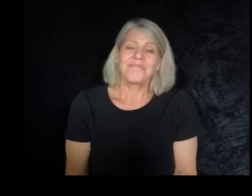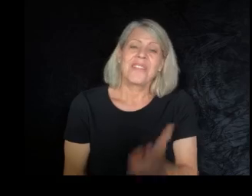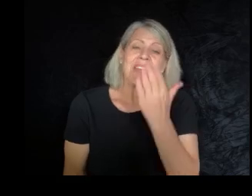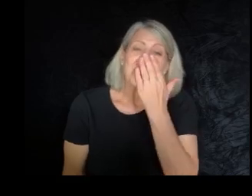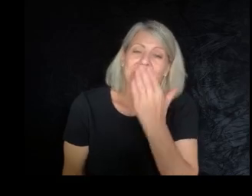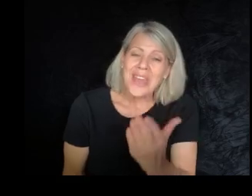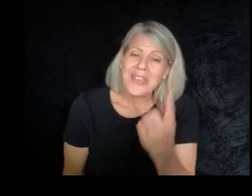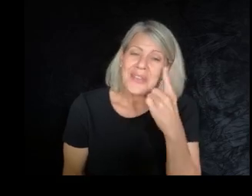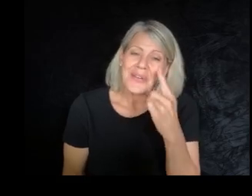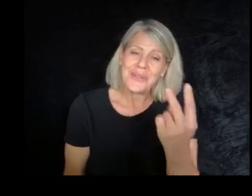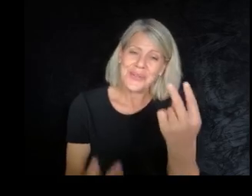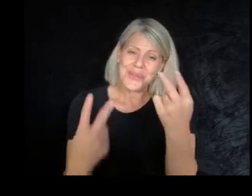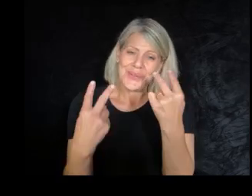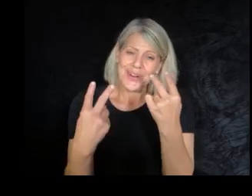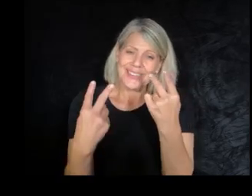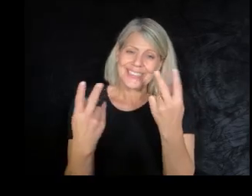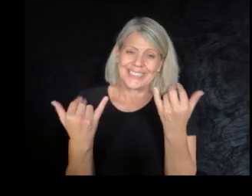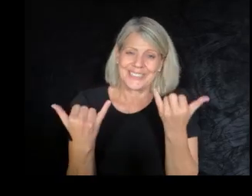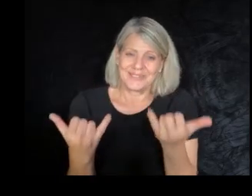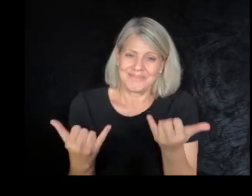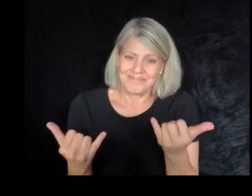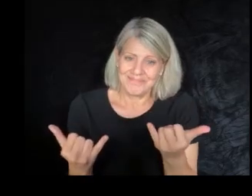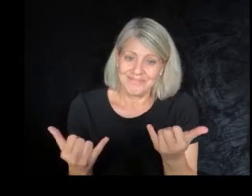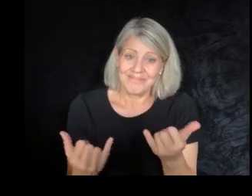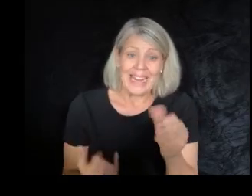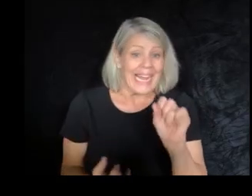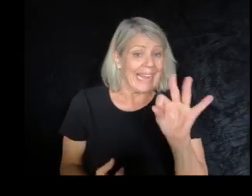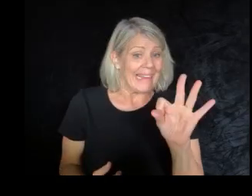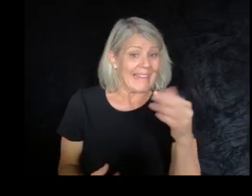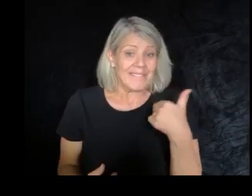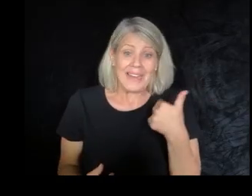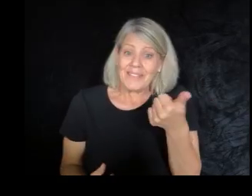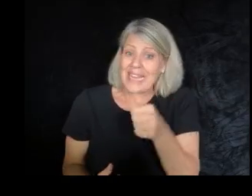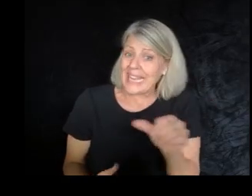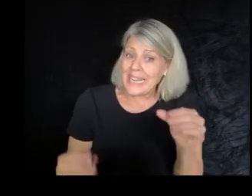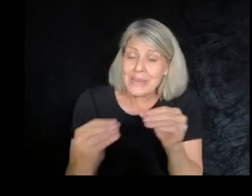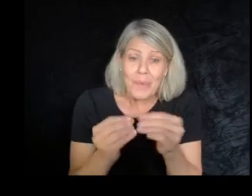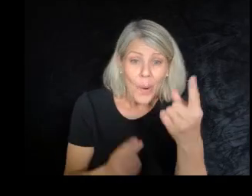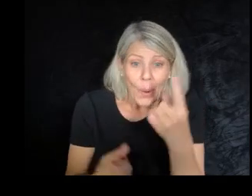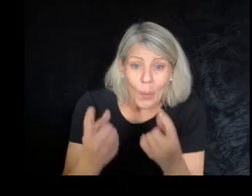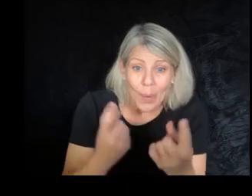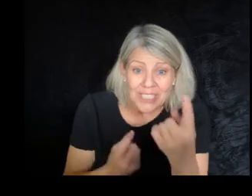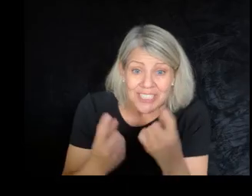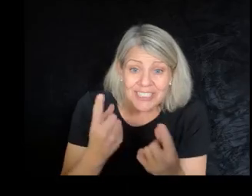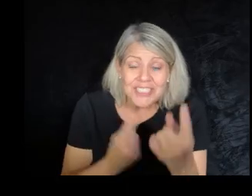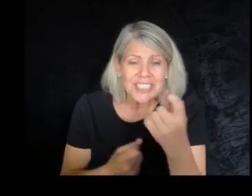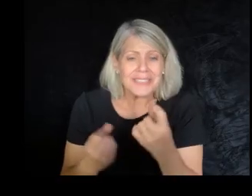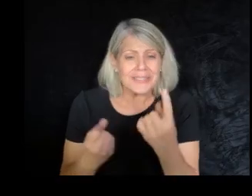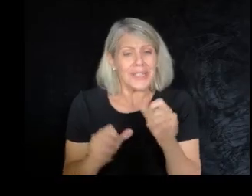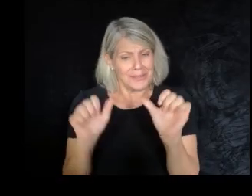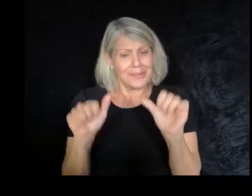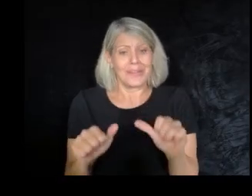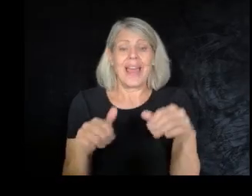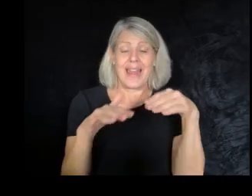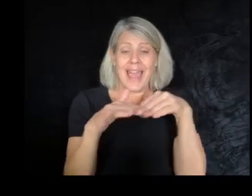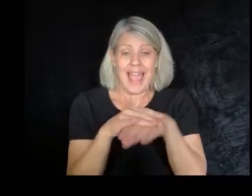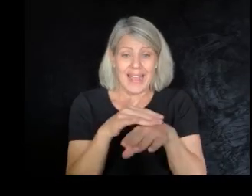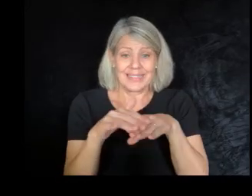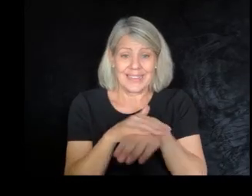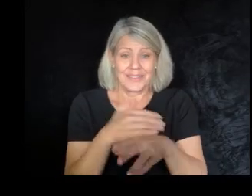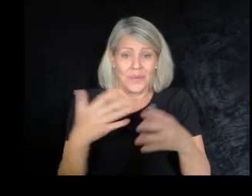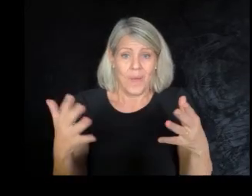Thank you for viewing this webinar. If you have any questions, please feel free to access